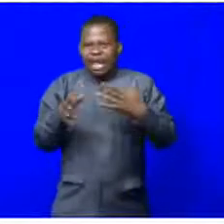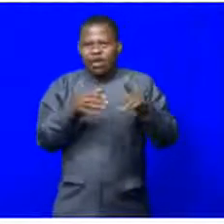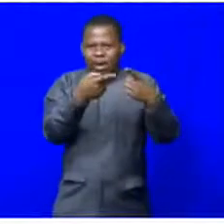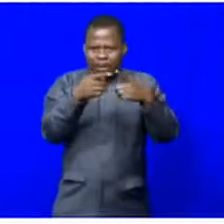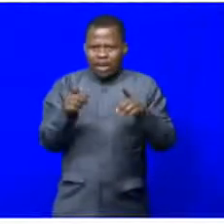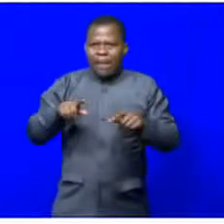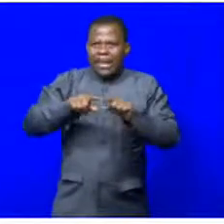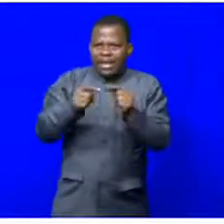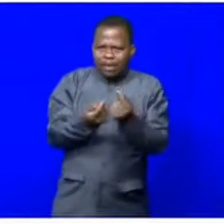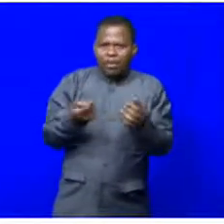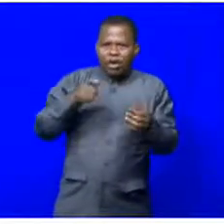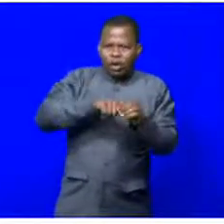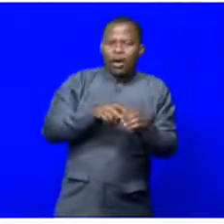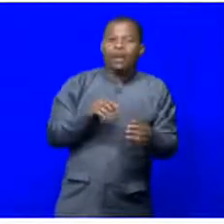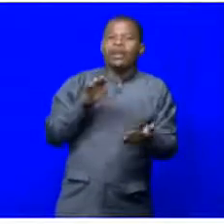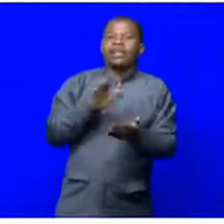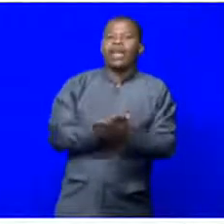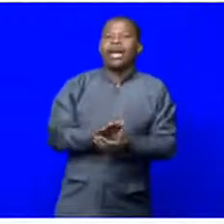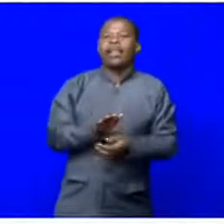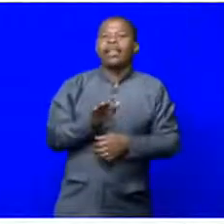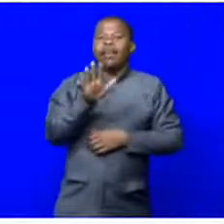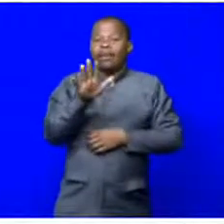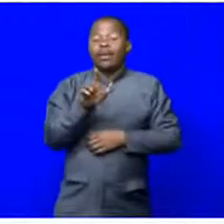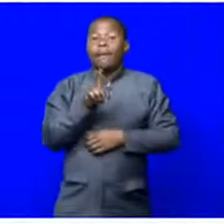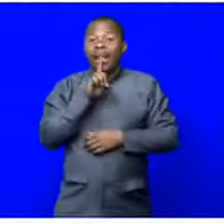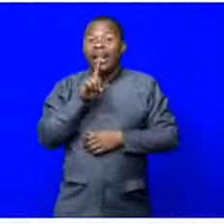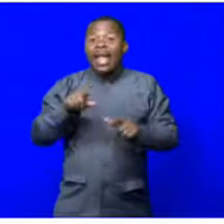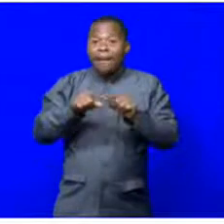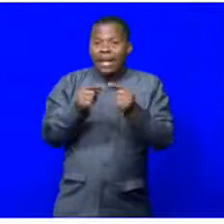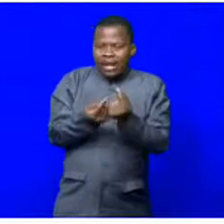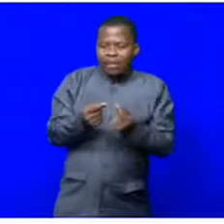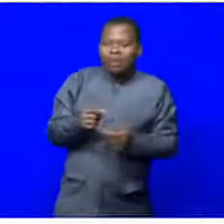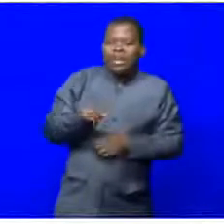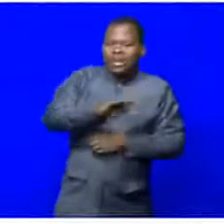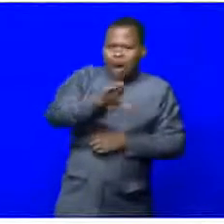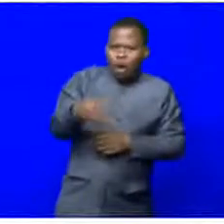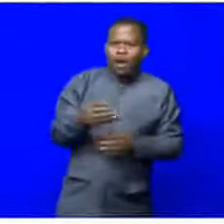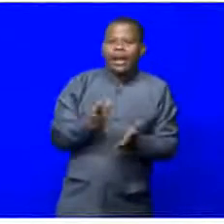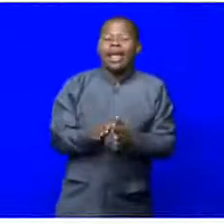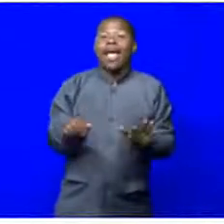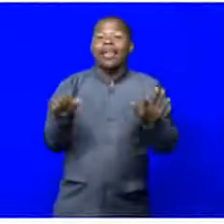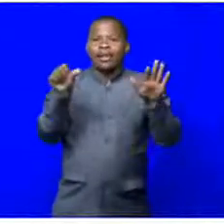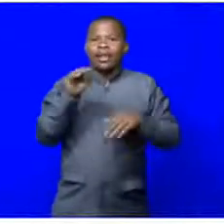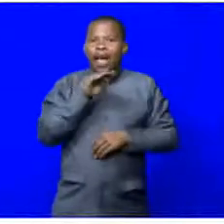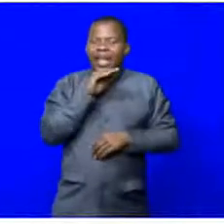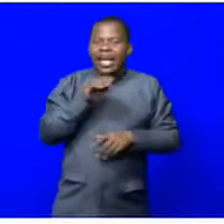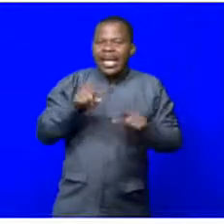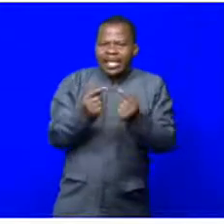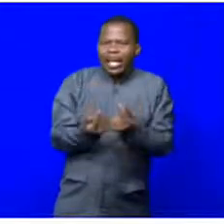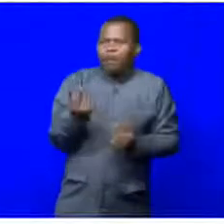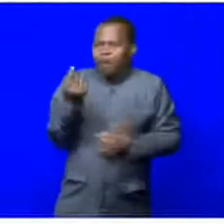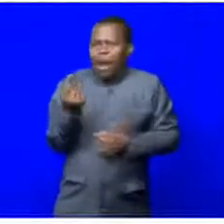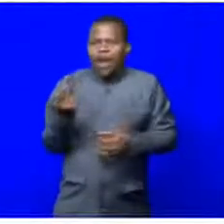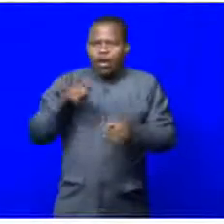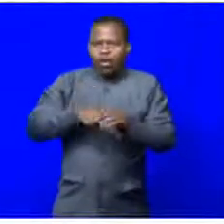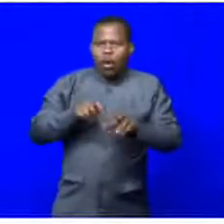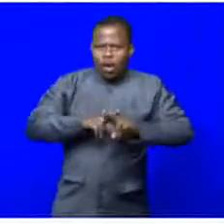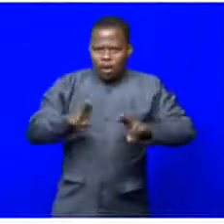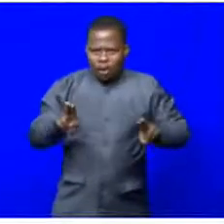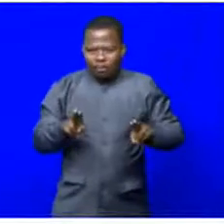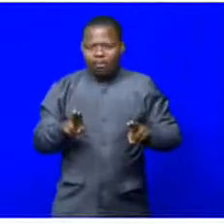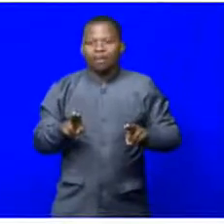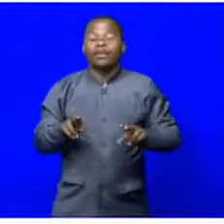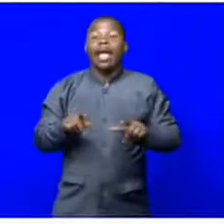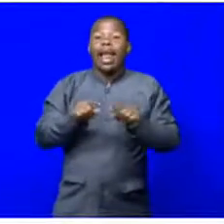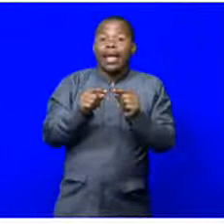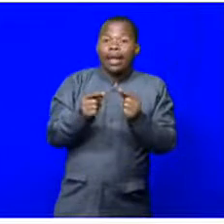lakhonile kuphumelela alishumi nalasihlanu kulawo lalishumi nesithupha langaphansi kwale nhlangano. Fleck Nxumalo